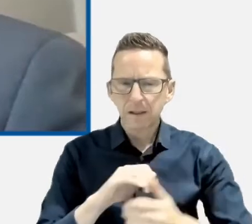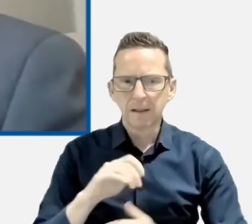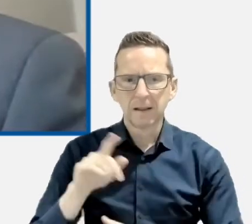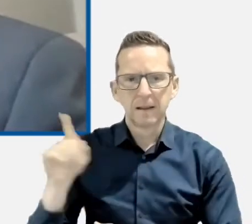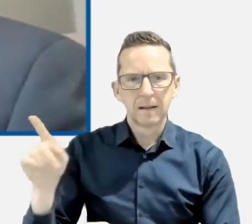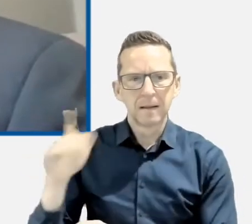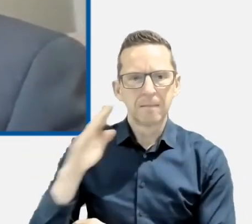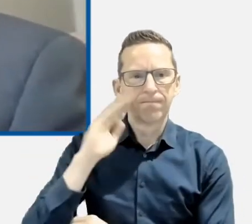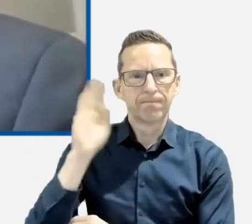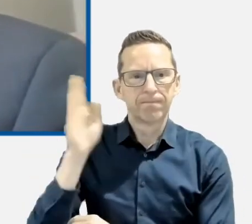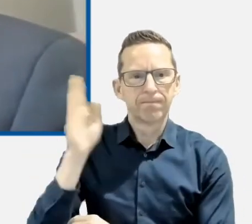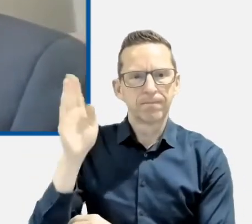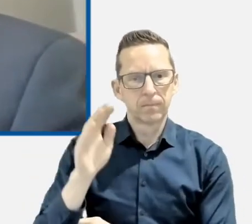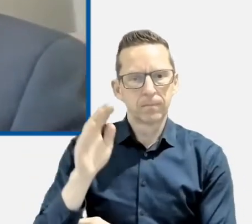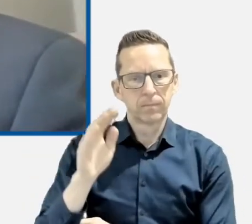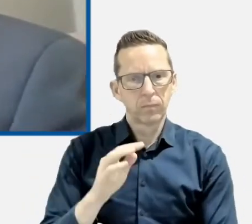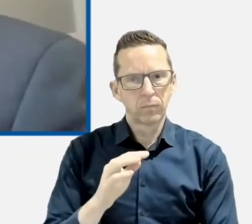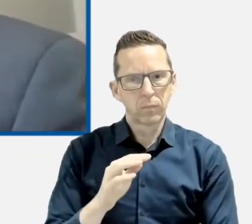of all